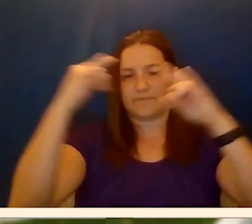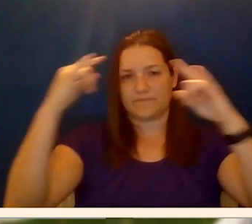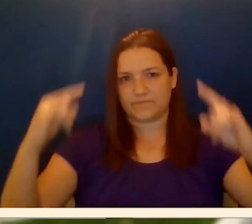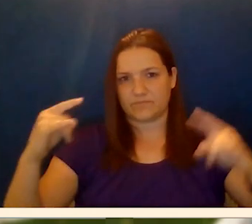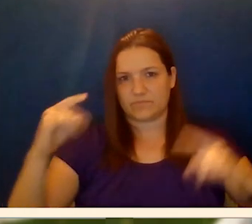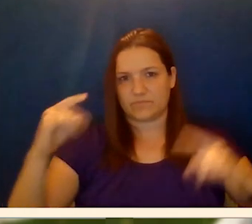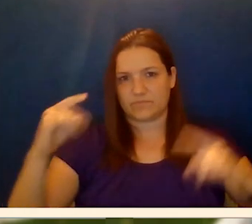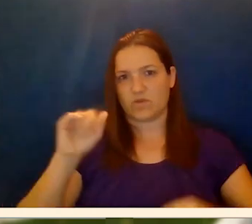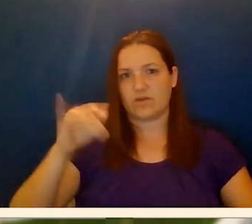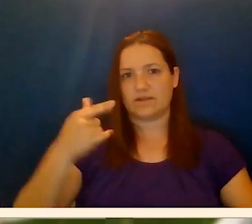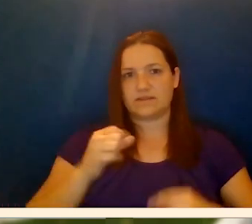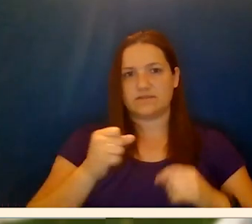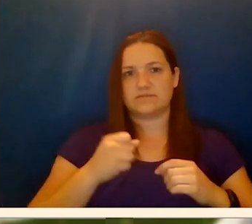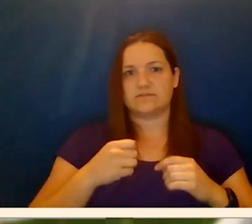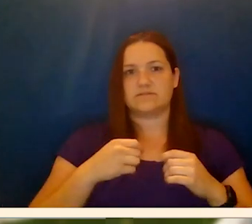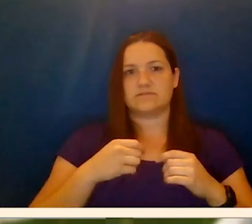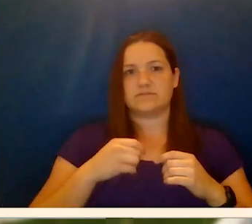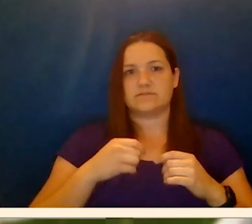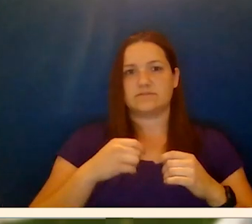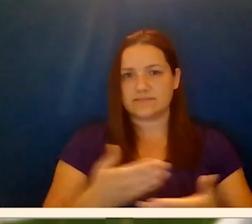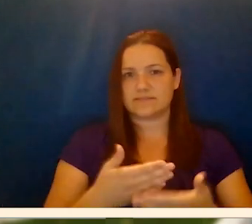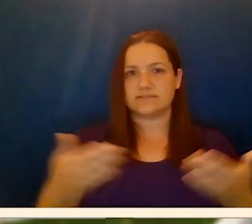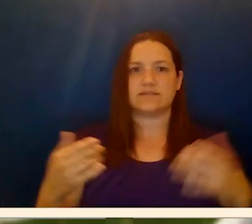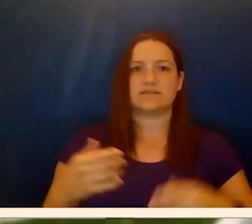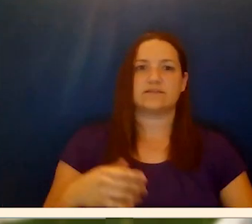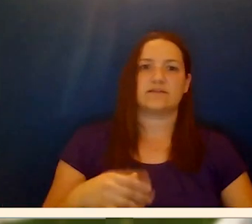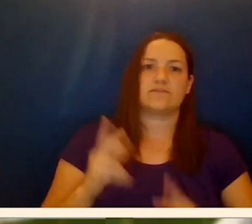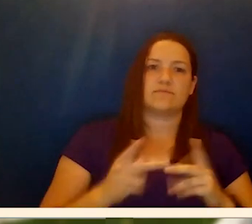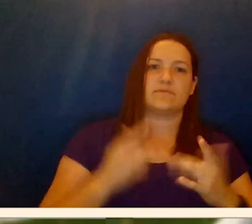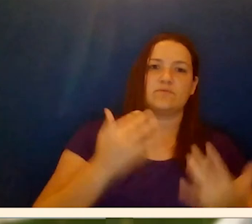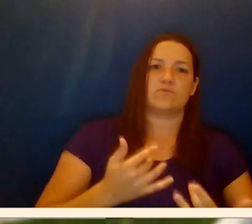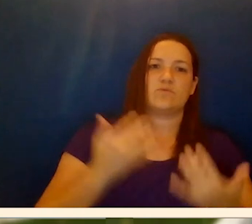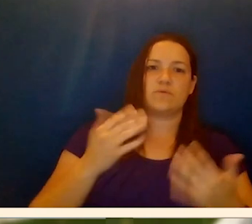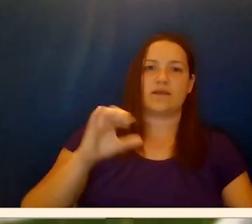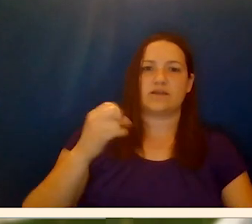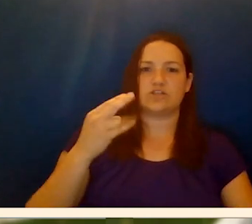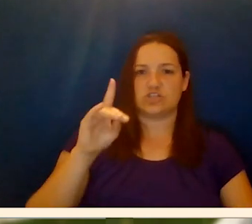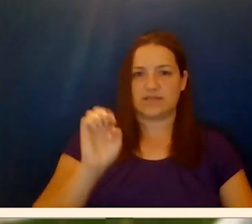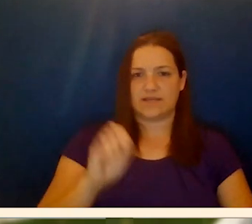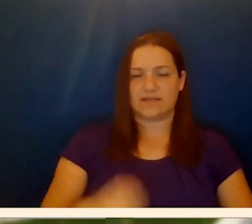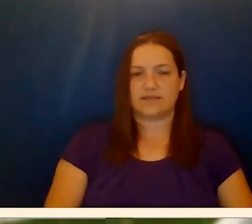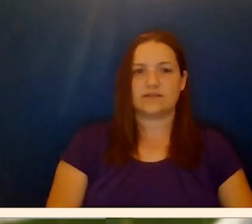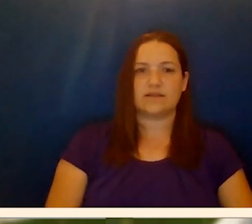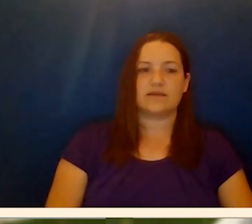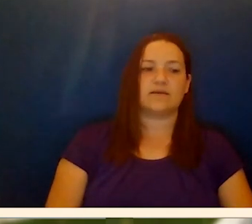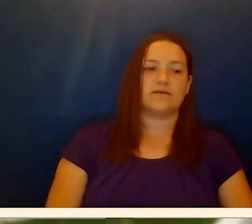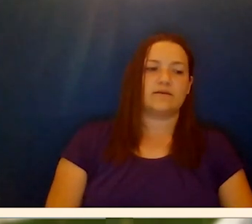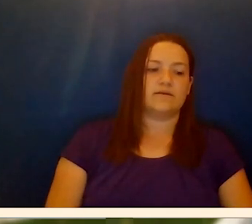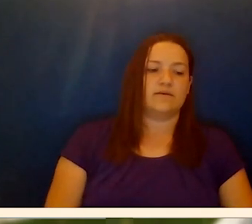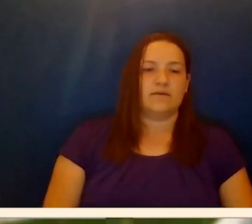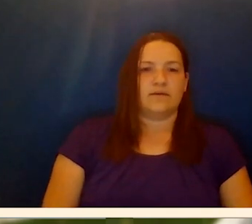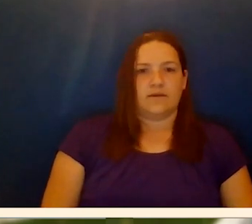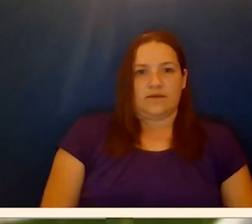things for folks to wait in the shade. But he wasn't positive about